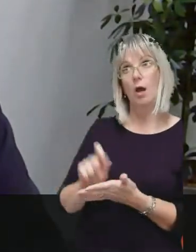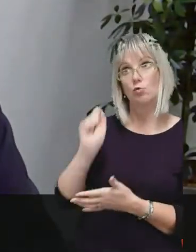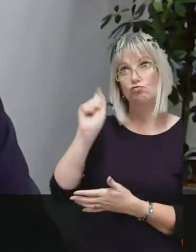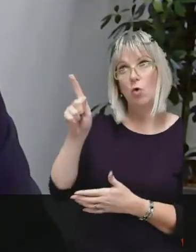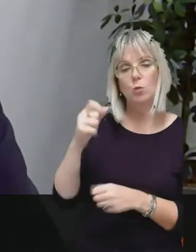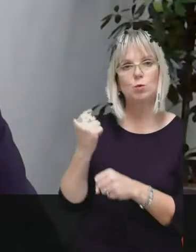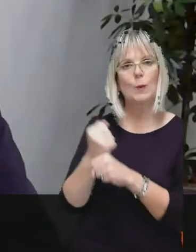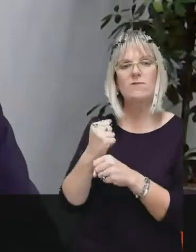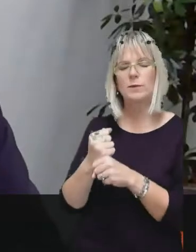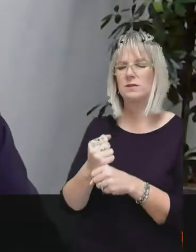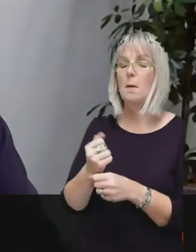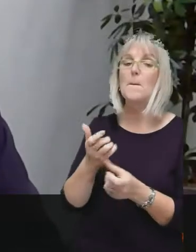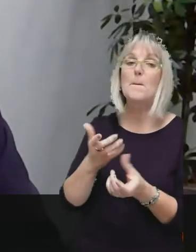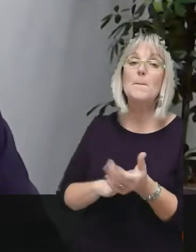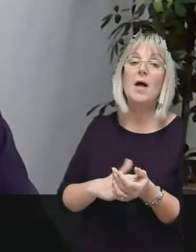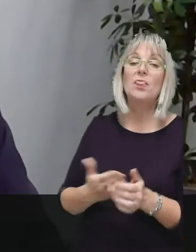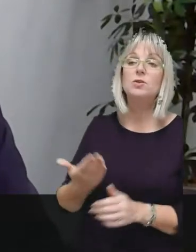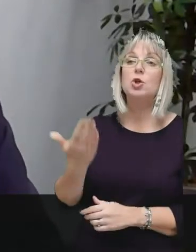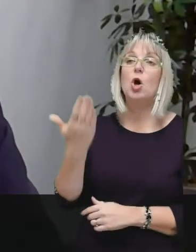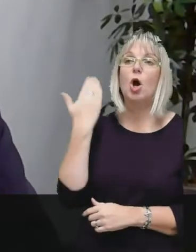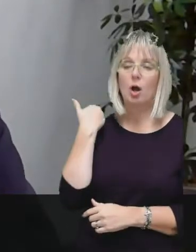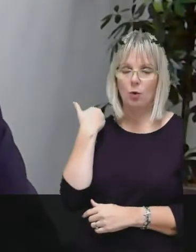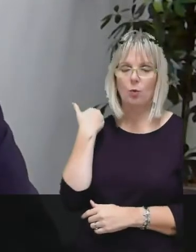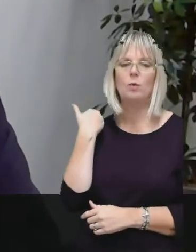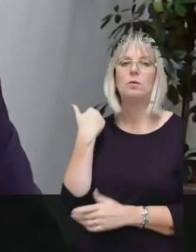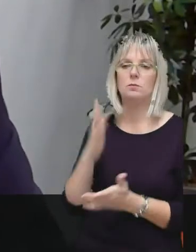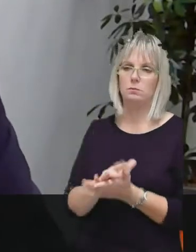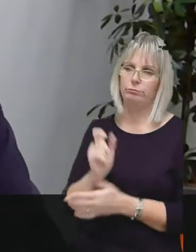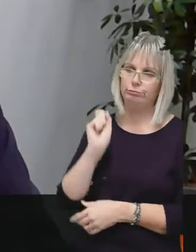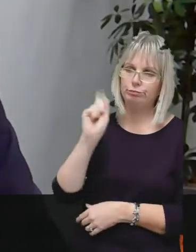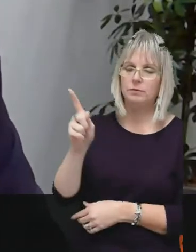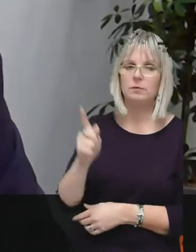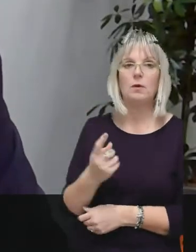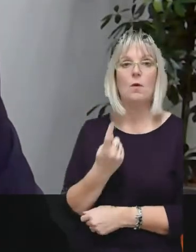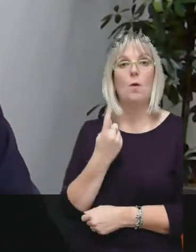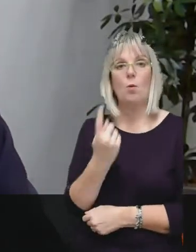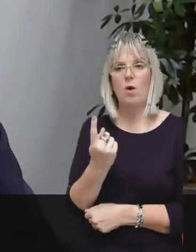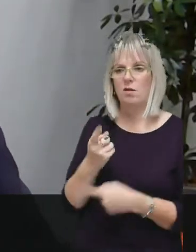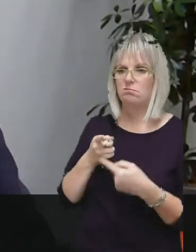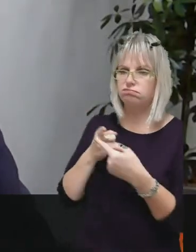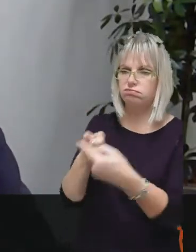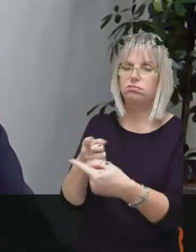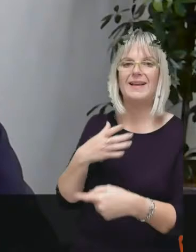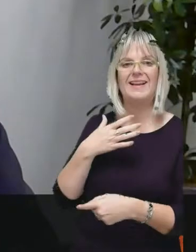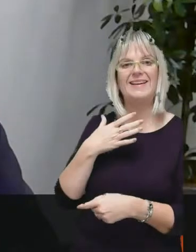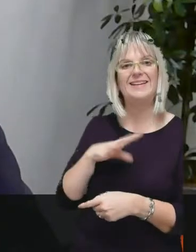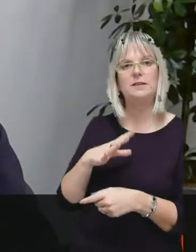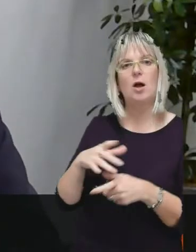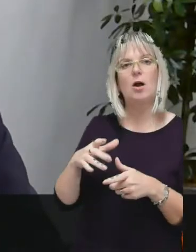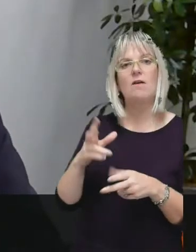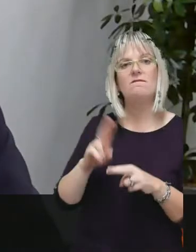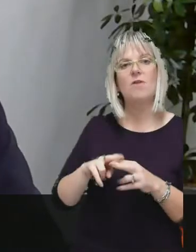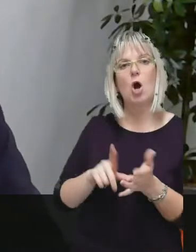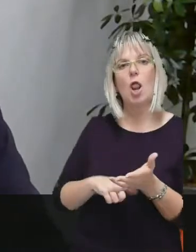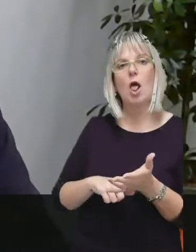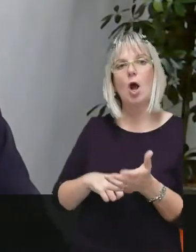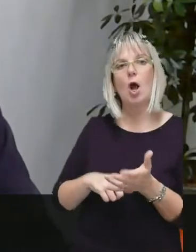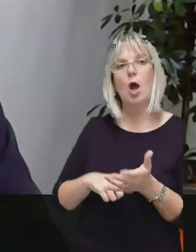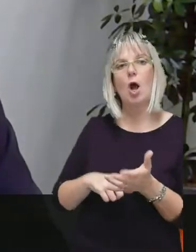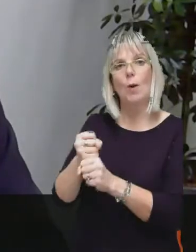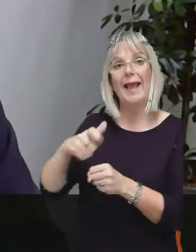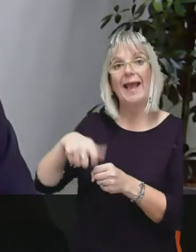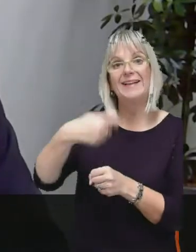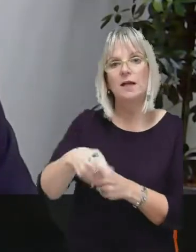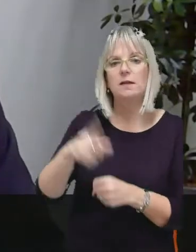support them. One of the ideas we had was to extend the furlough scheme. The government said no. They then did a U-turn. Another idea we had was